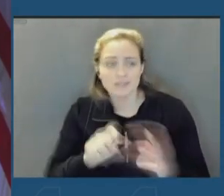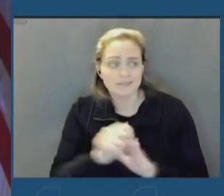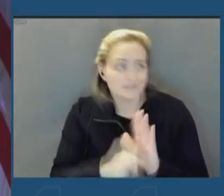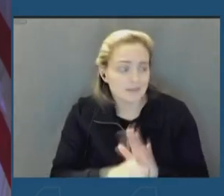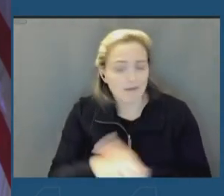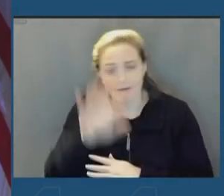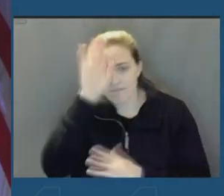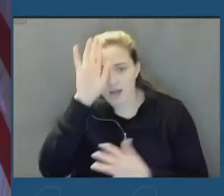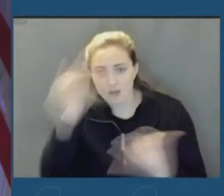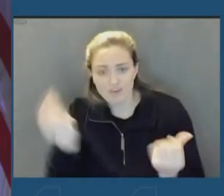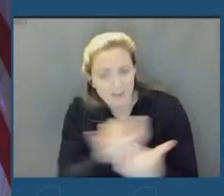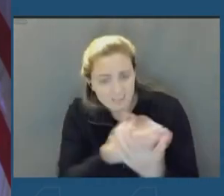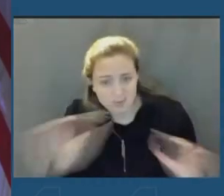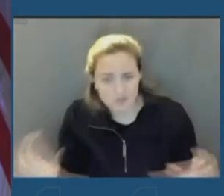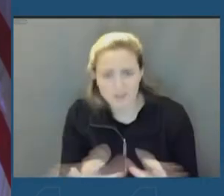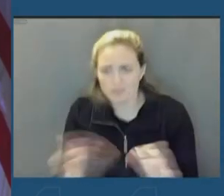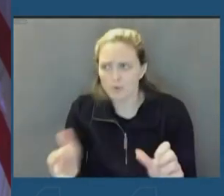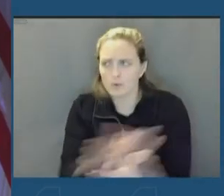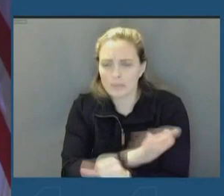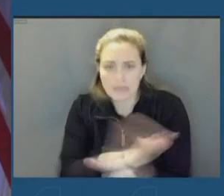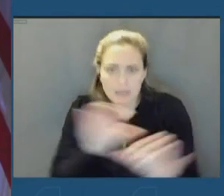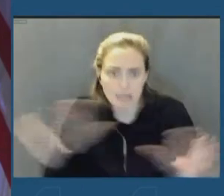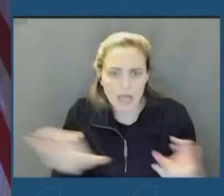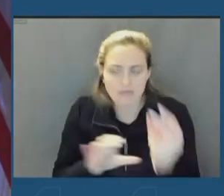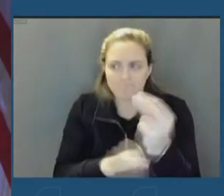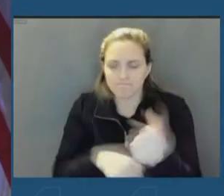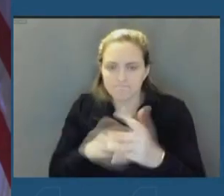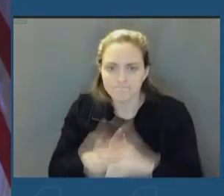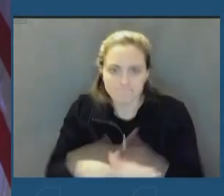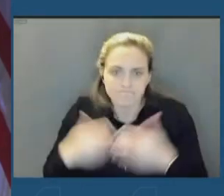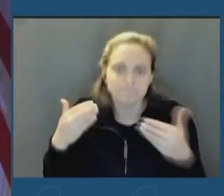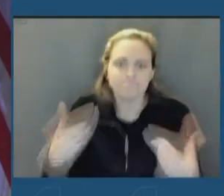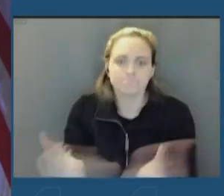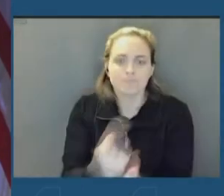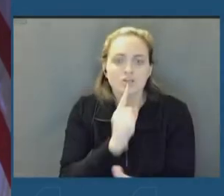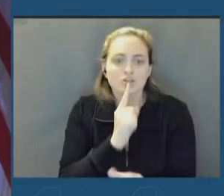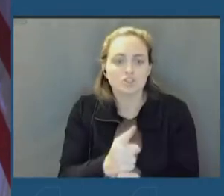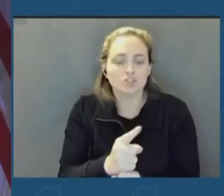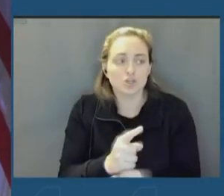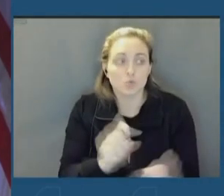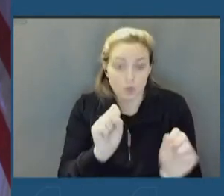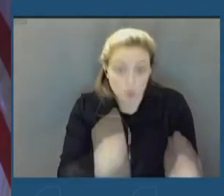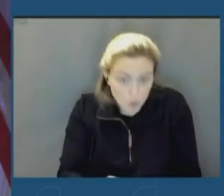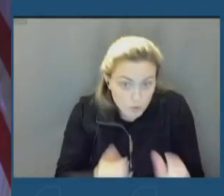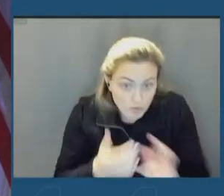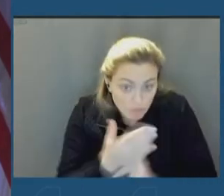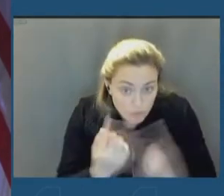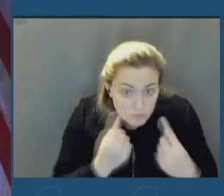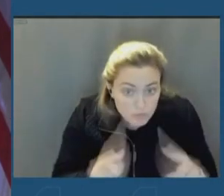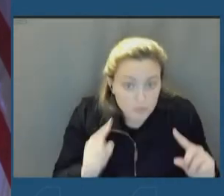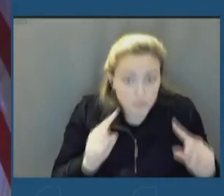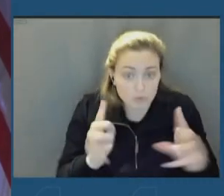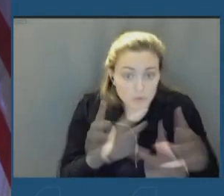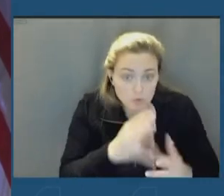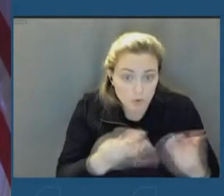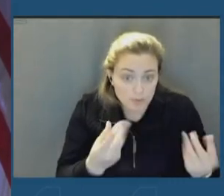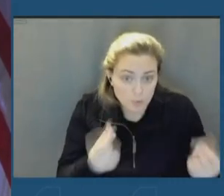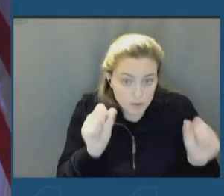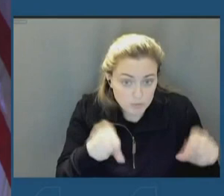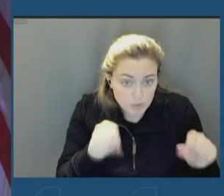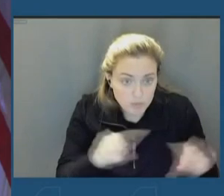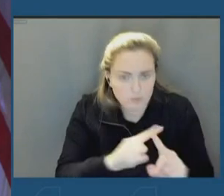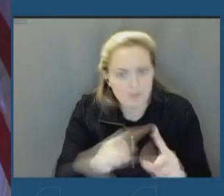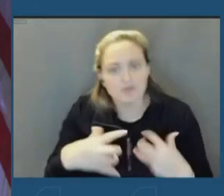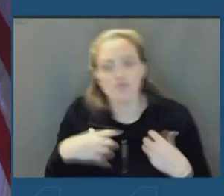that you did. You were completely active from the beginning, ensuring that we not only could get through the storm as quickly as possible, but to